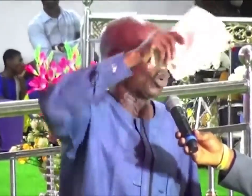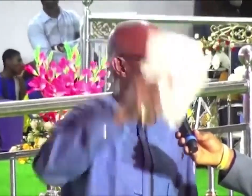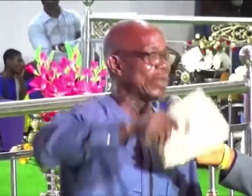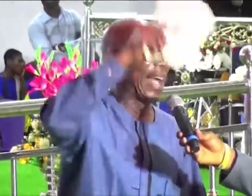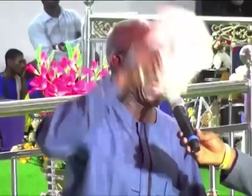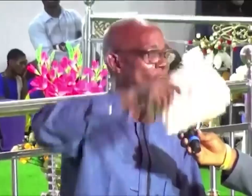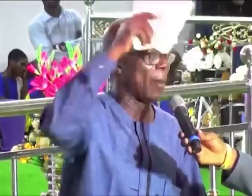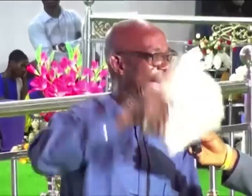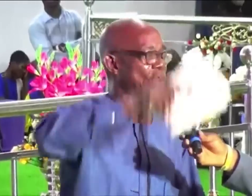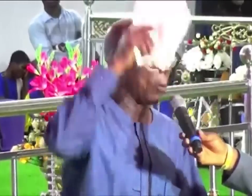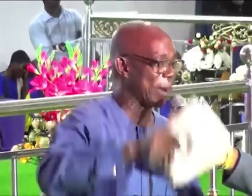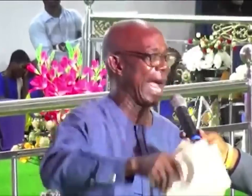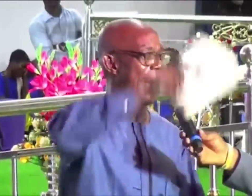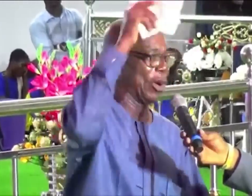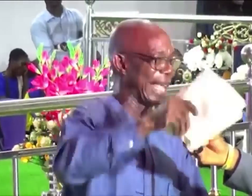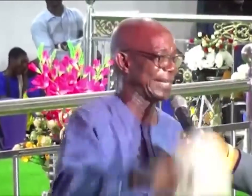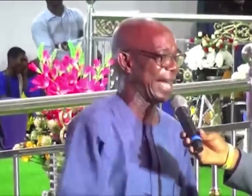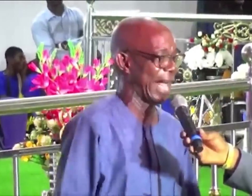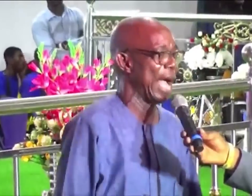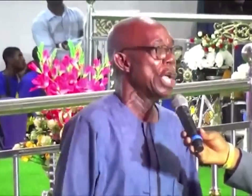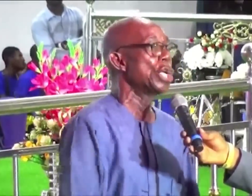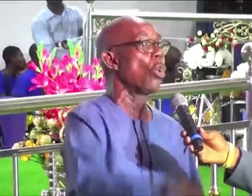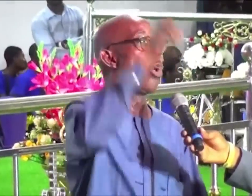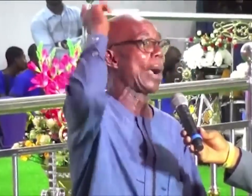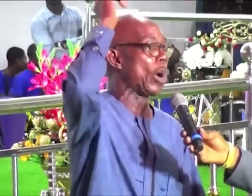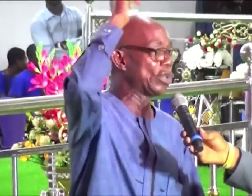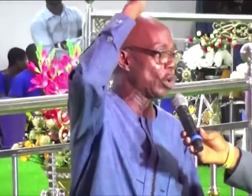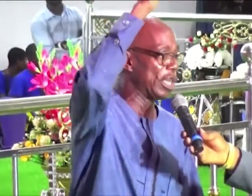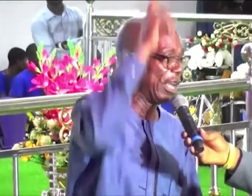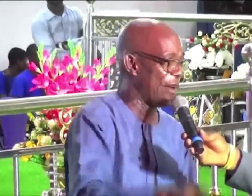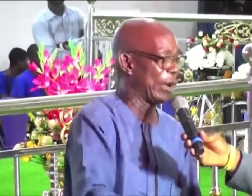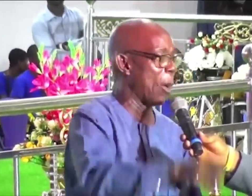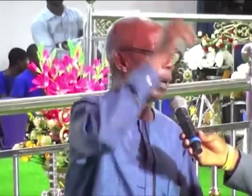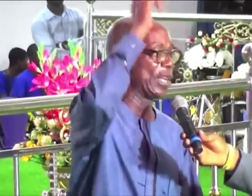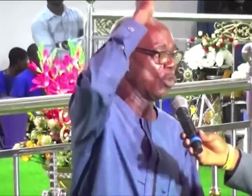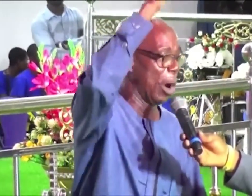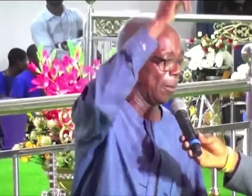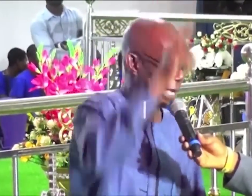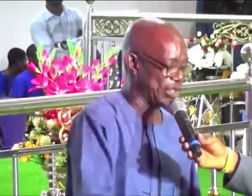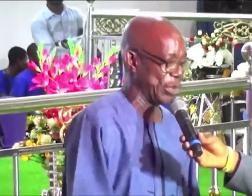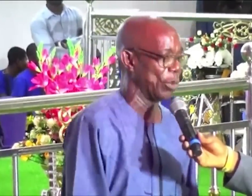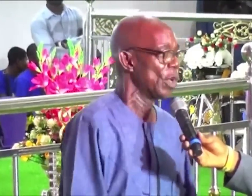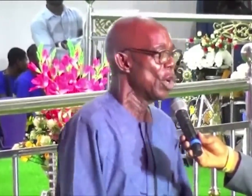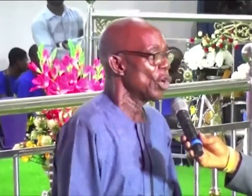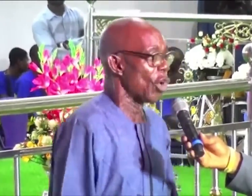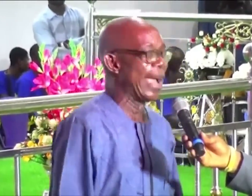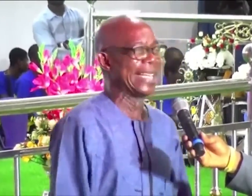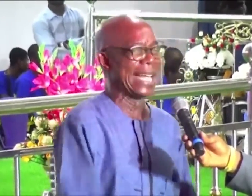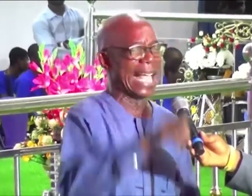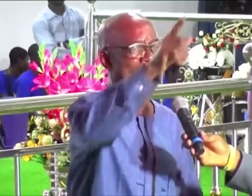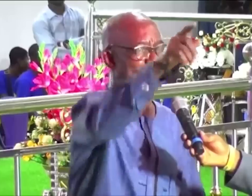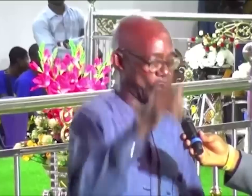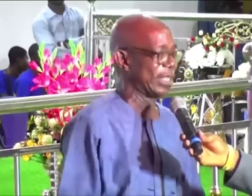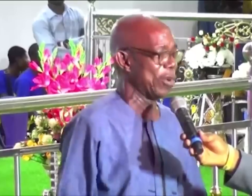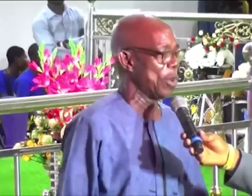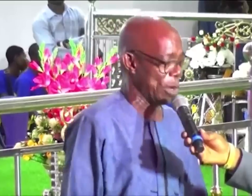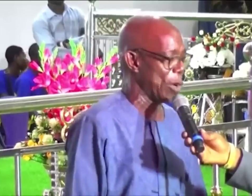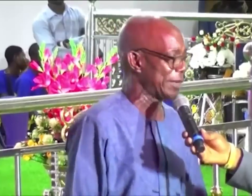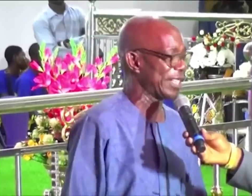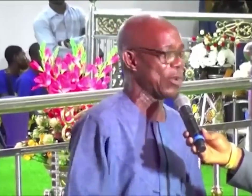will succeed. When I come here to pray, I must get answer. You are going to deliver. Nobody will operate you. So in the night, I